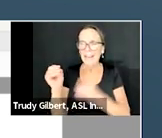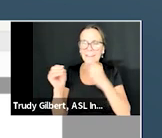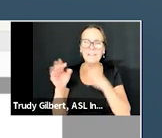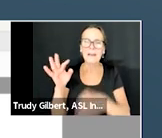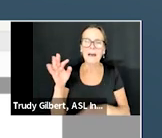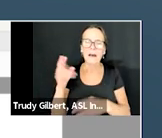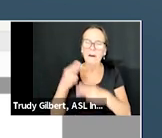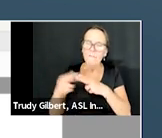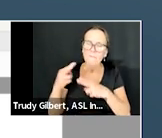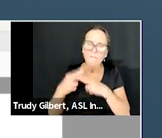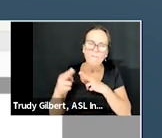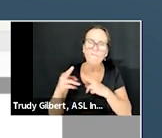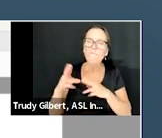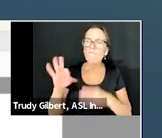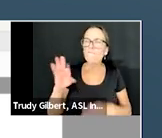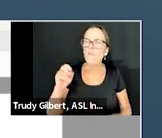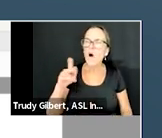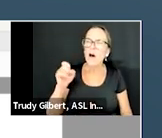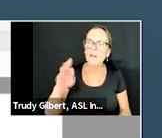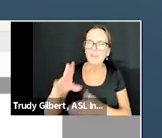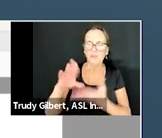Next slide, please.